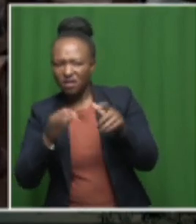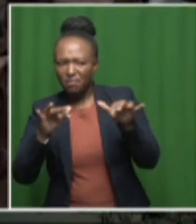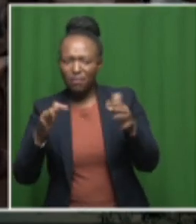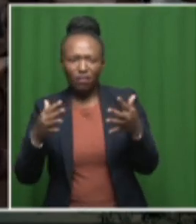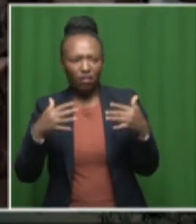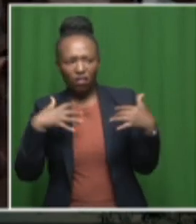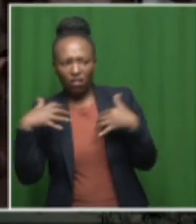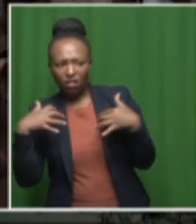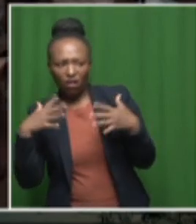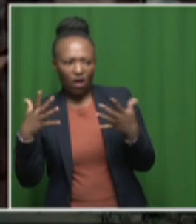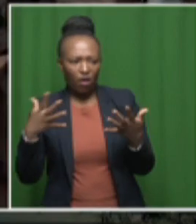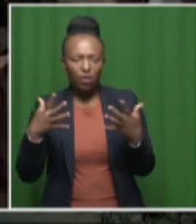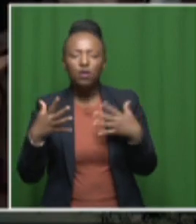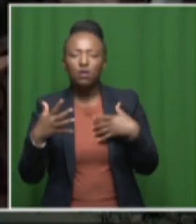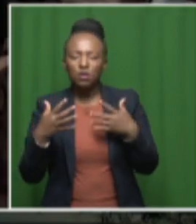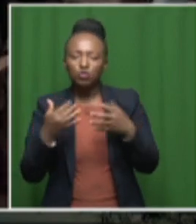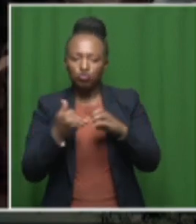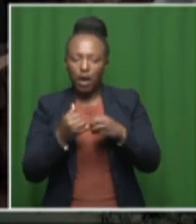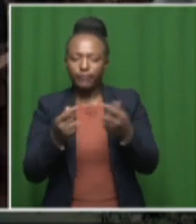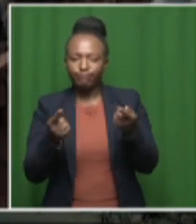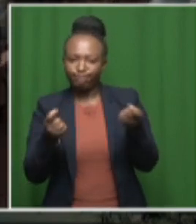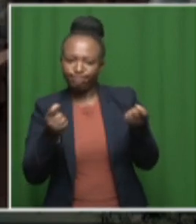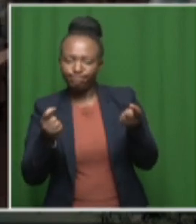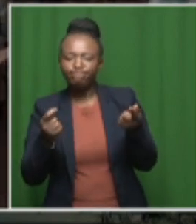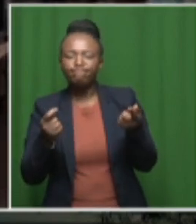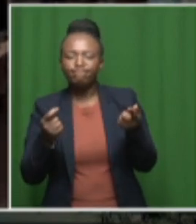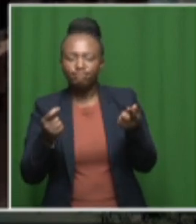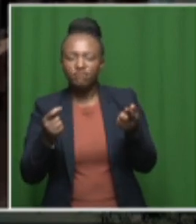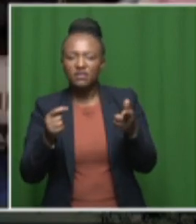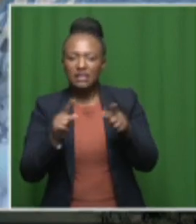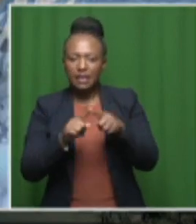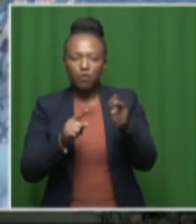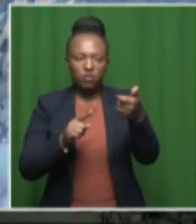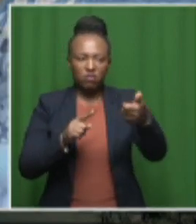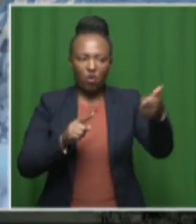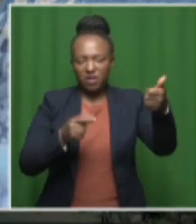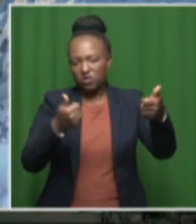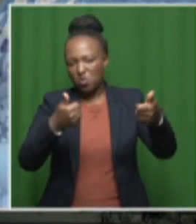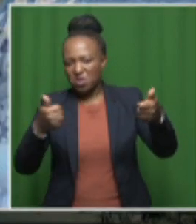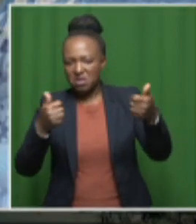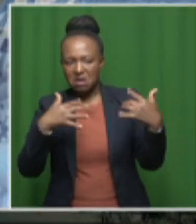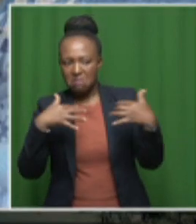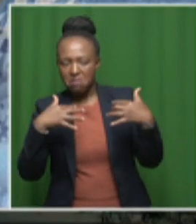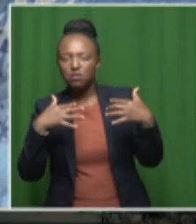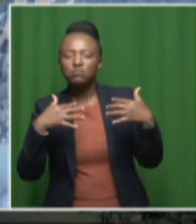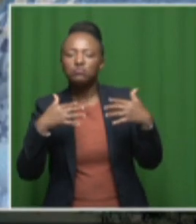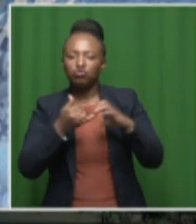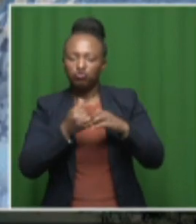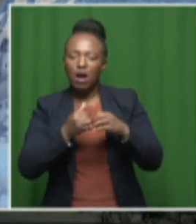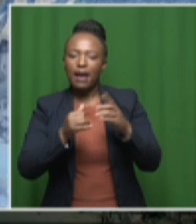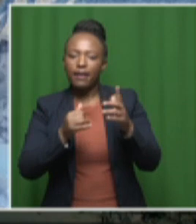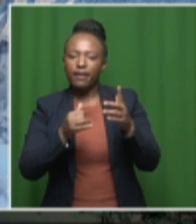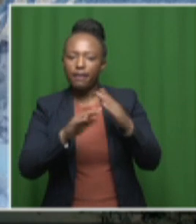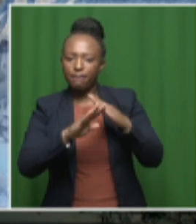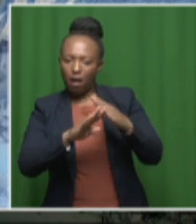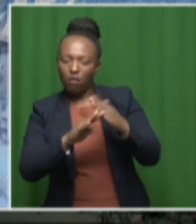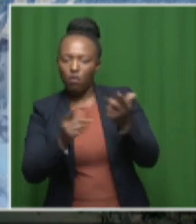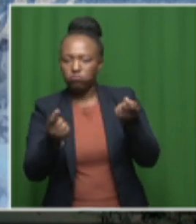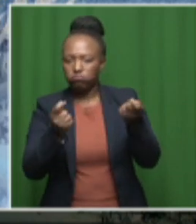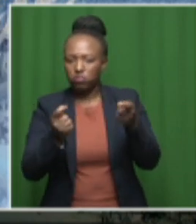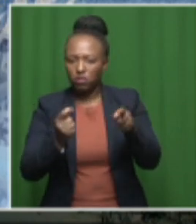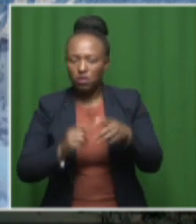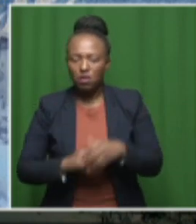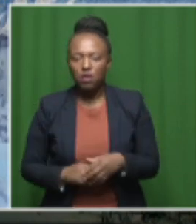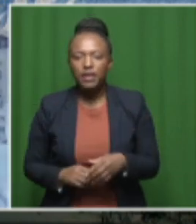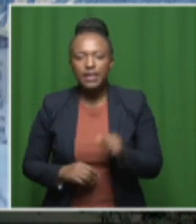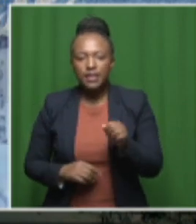distrust between people and each other and authorities. So I want to, and nobody can dispute the good work that the UN does